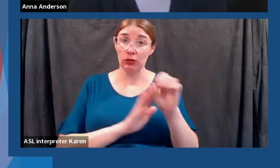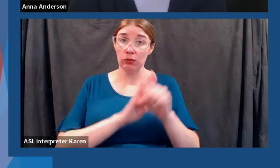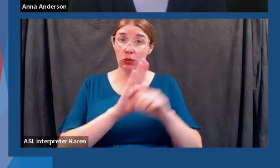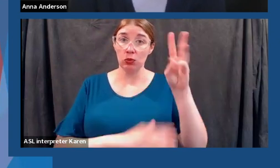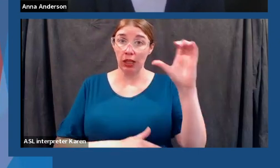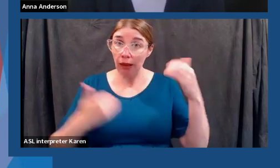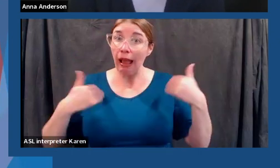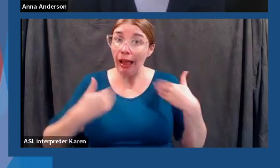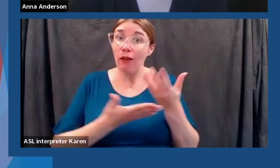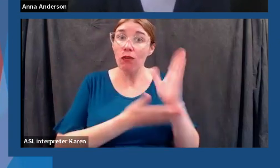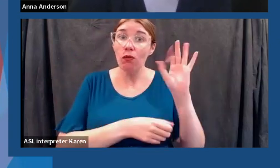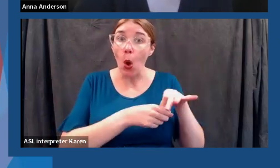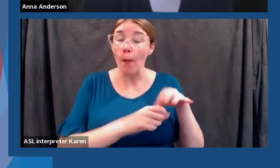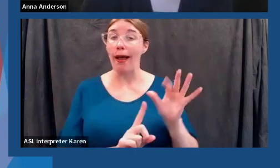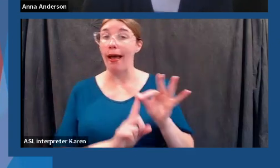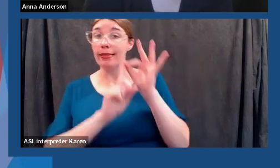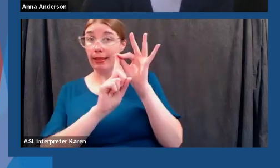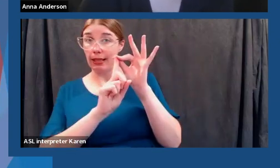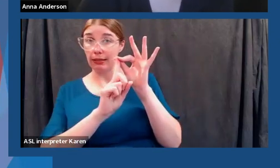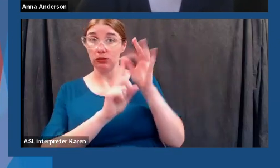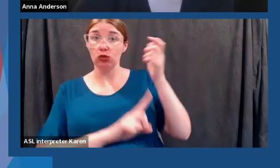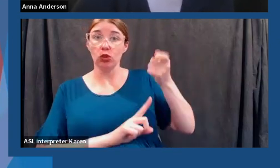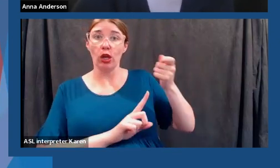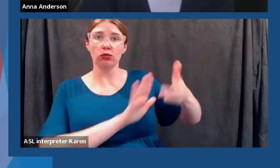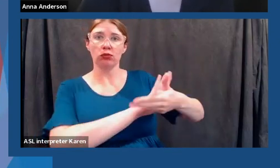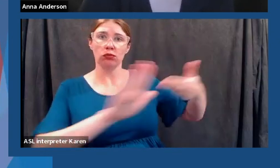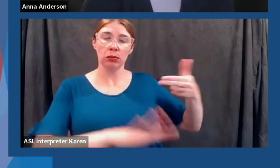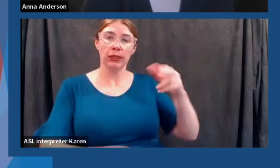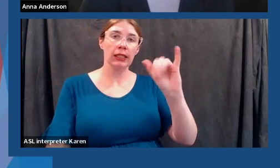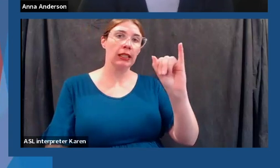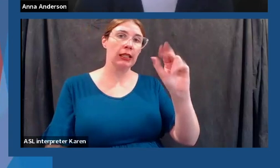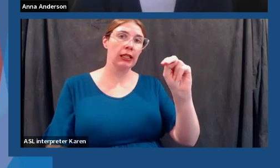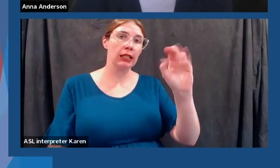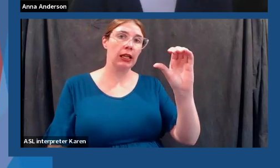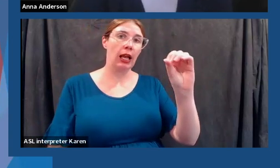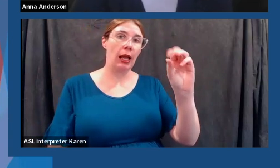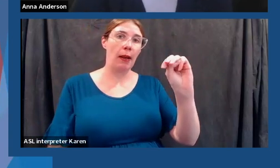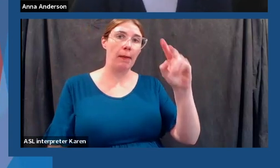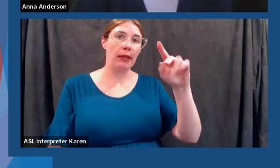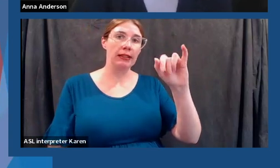unless they have been declared incompetent by a court/judge.